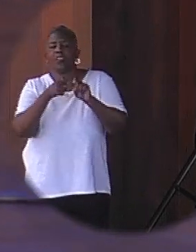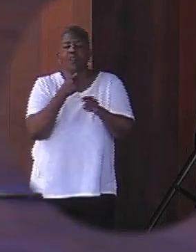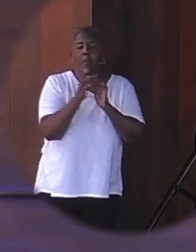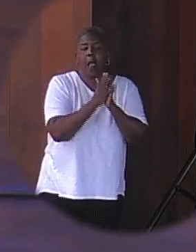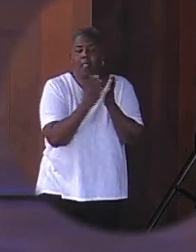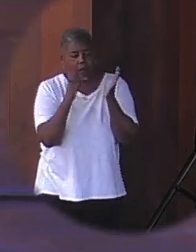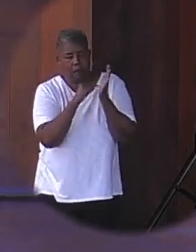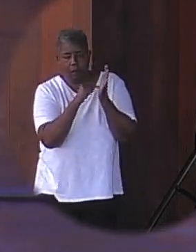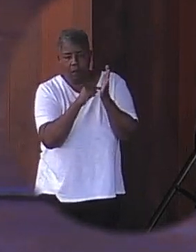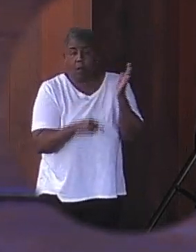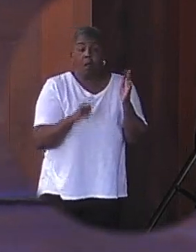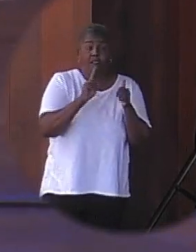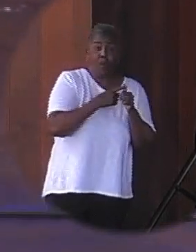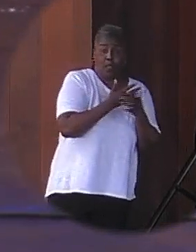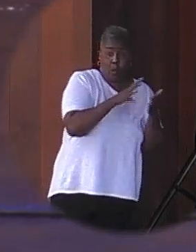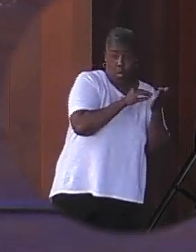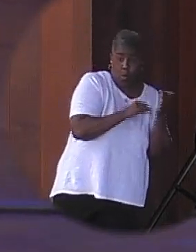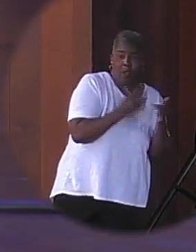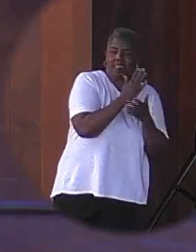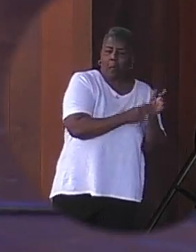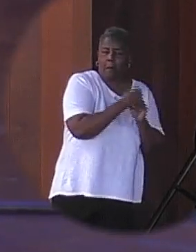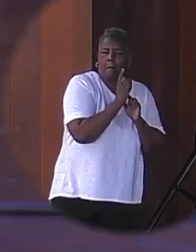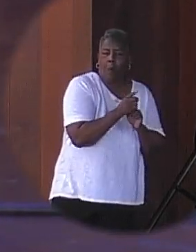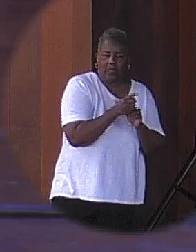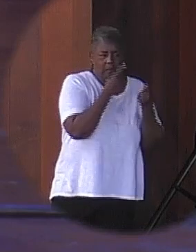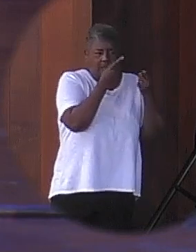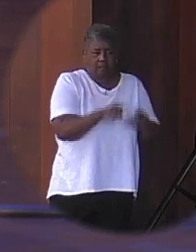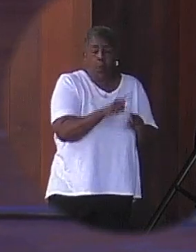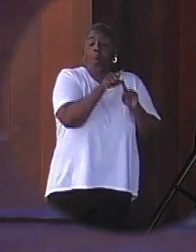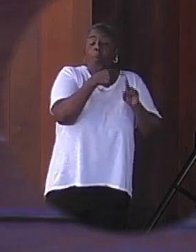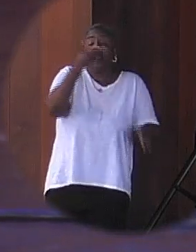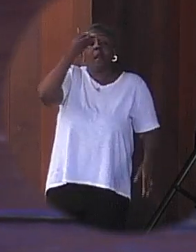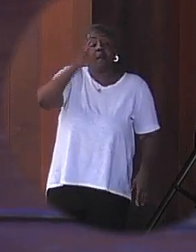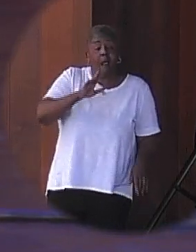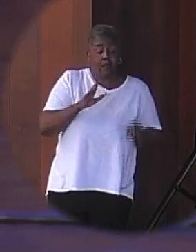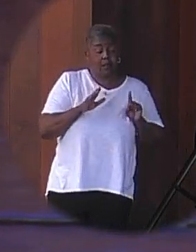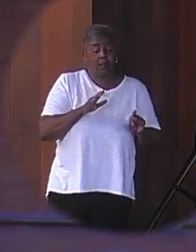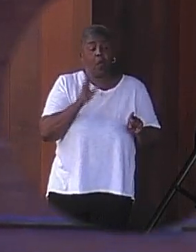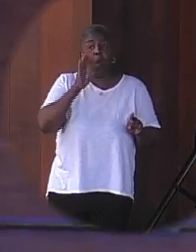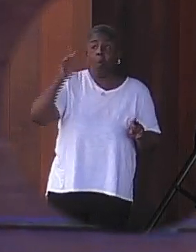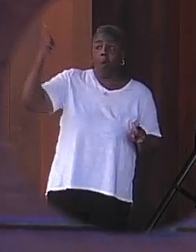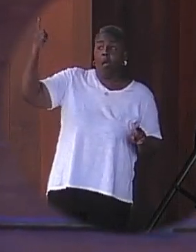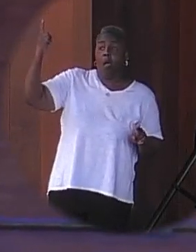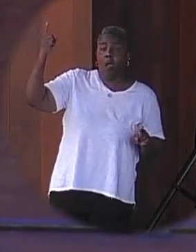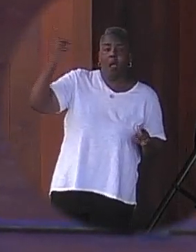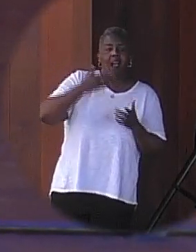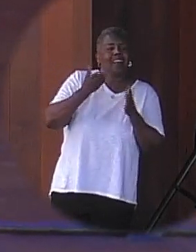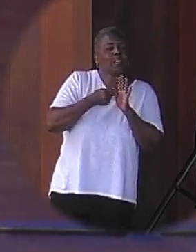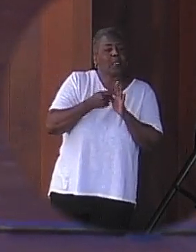Bible. Number one is that there are some moments when God asks